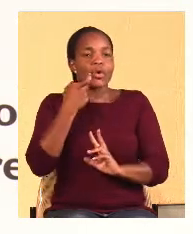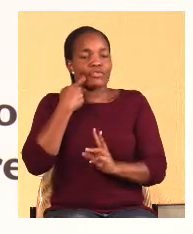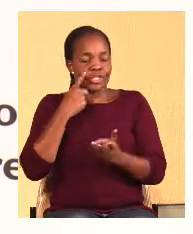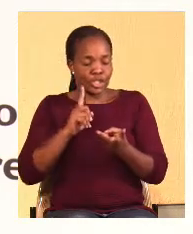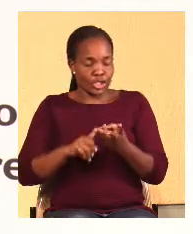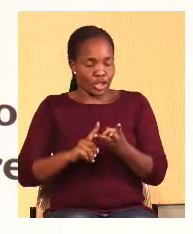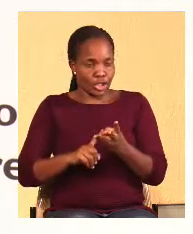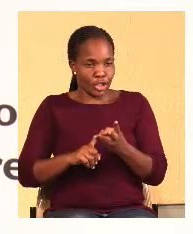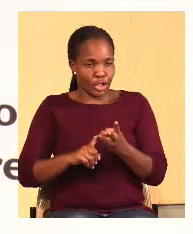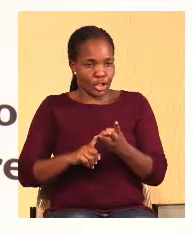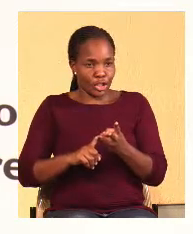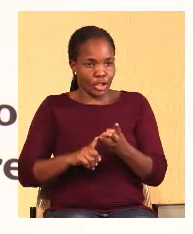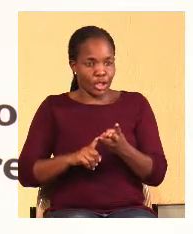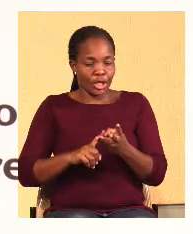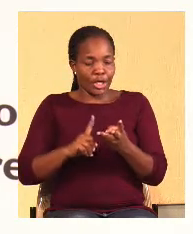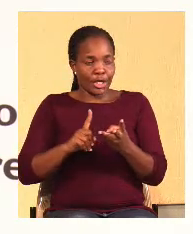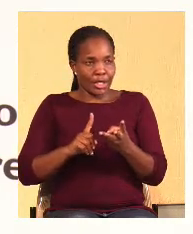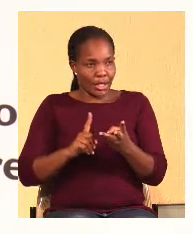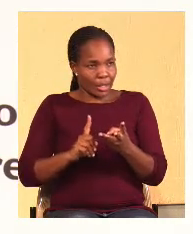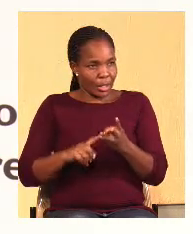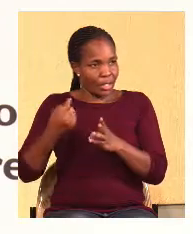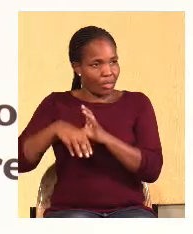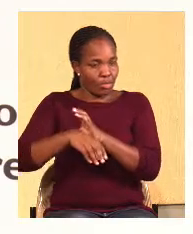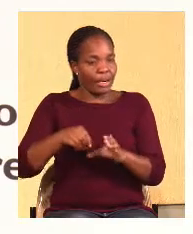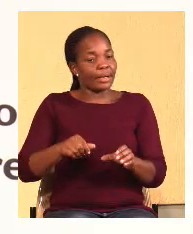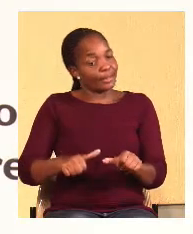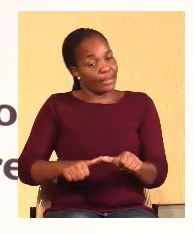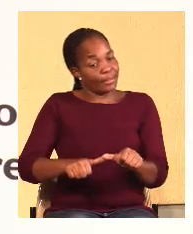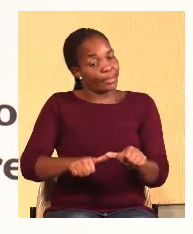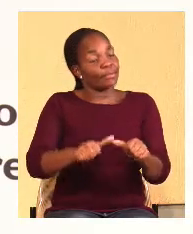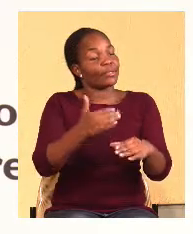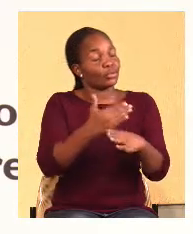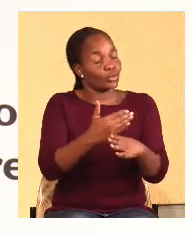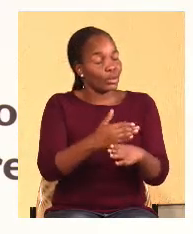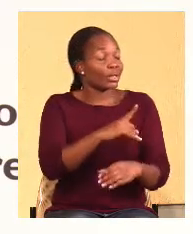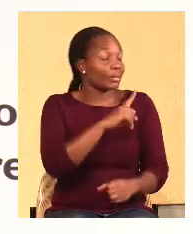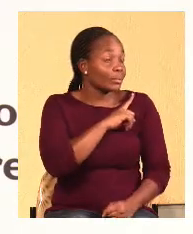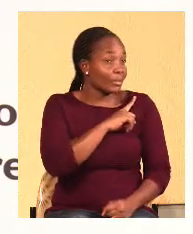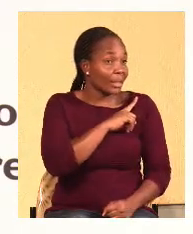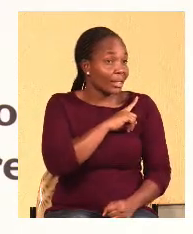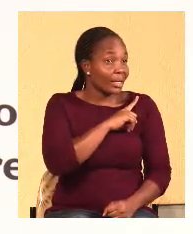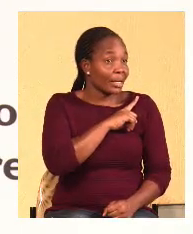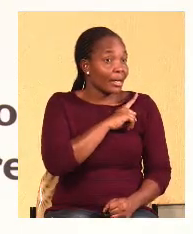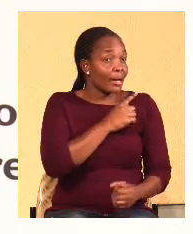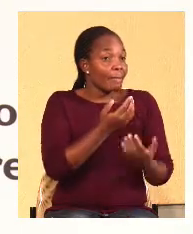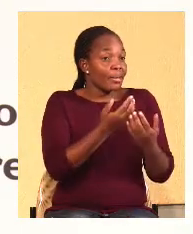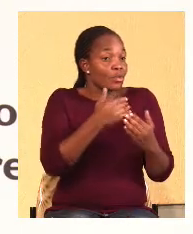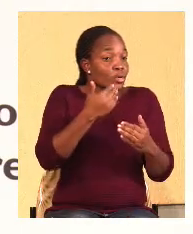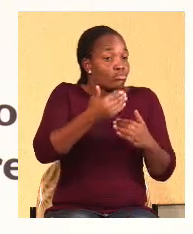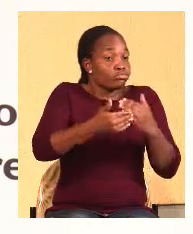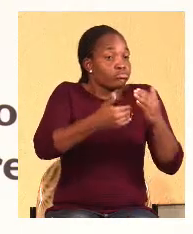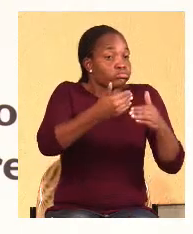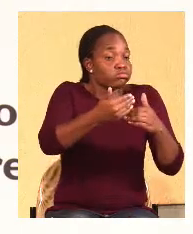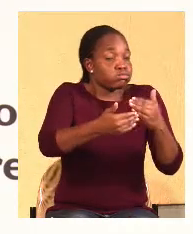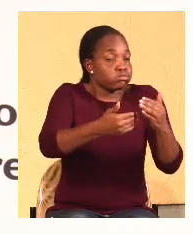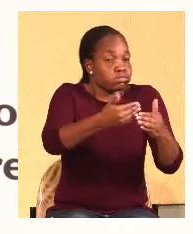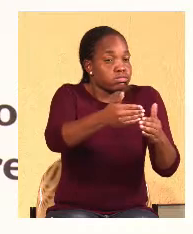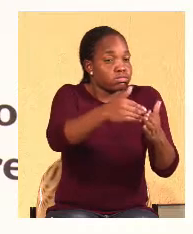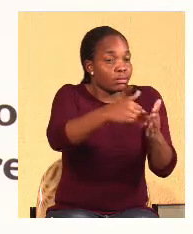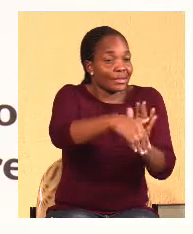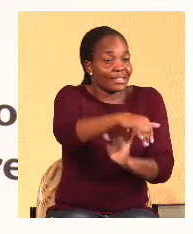forth are at the forefront of wanting to make sure that when come the 4th of May or come the 5th of